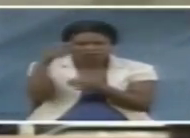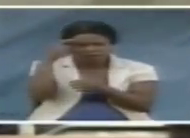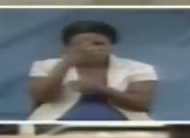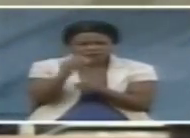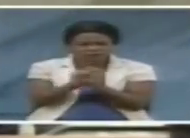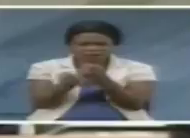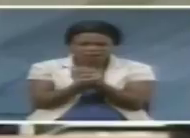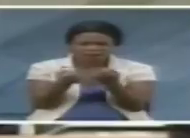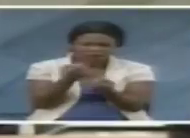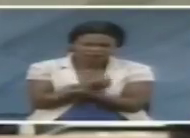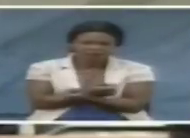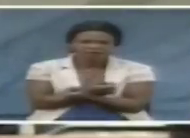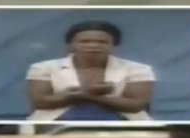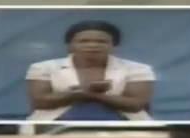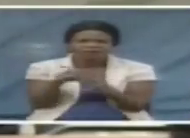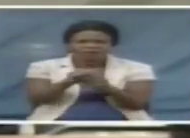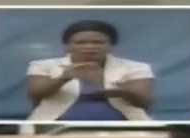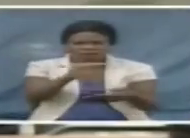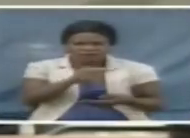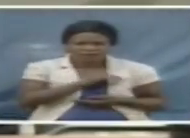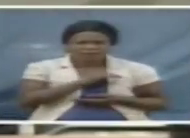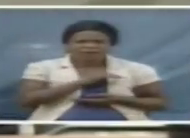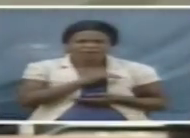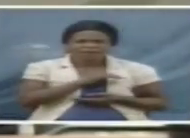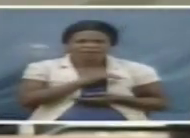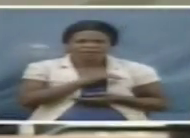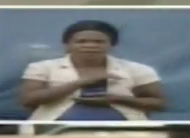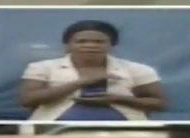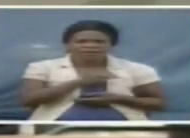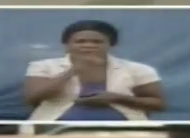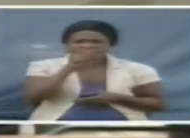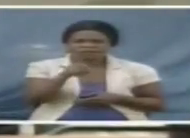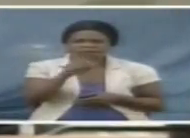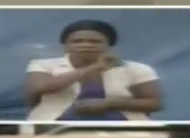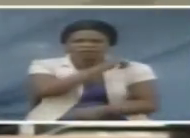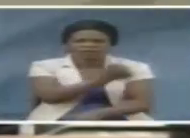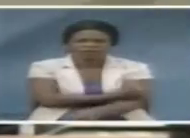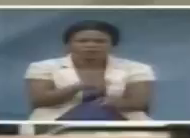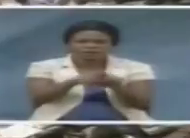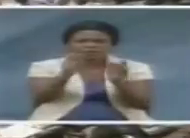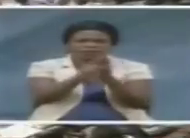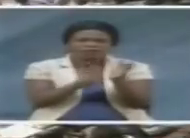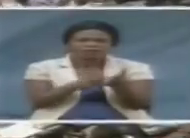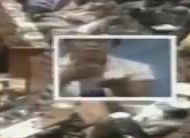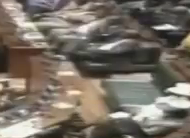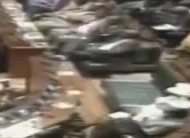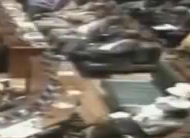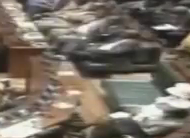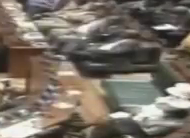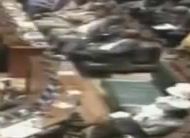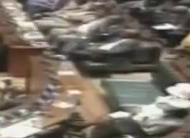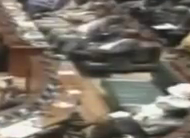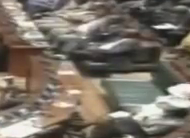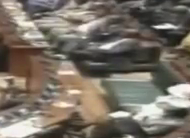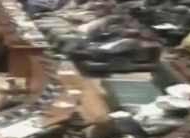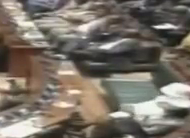its collaboration within the Securities and Exchange Commission and the Pension Insurance Authority as